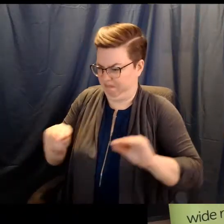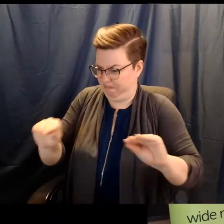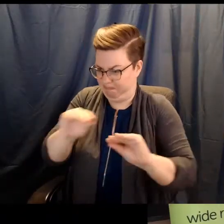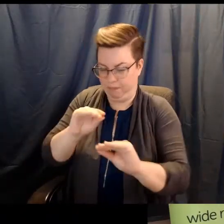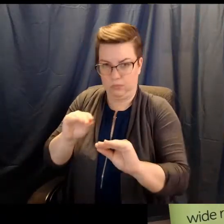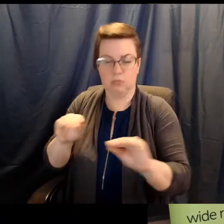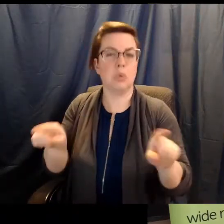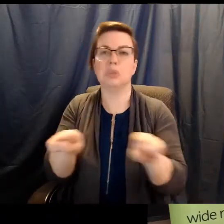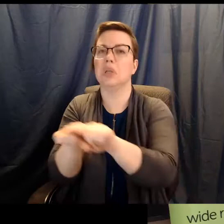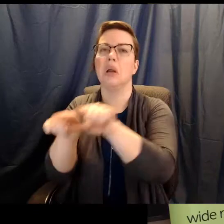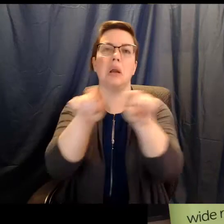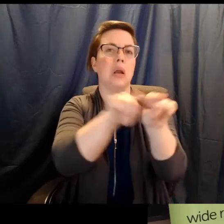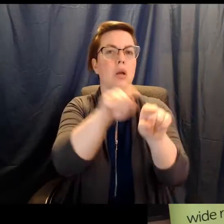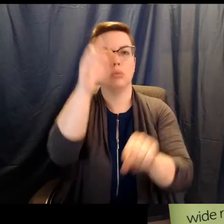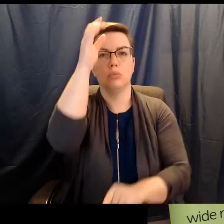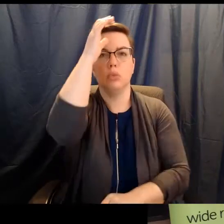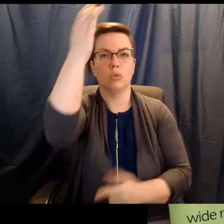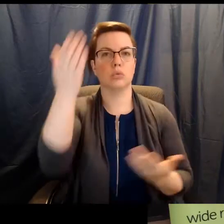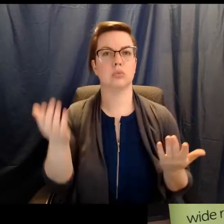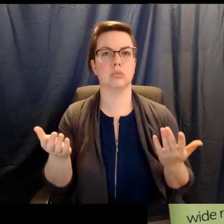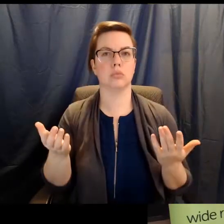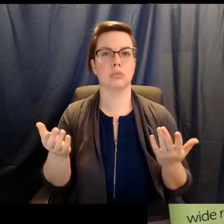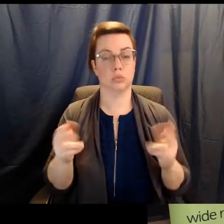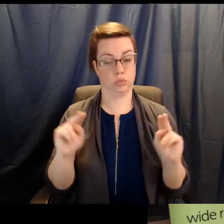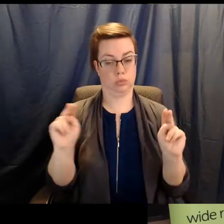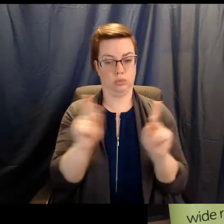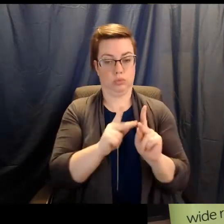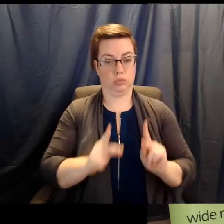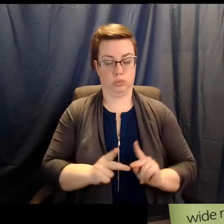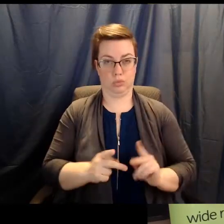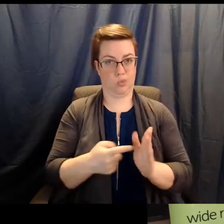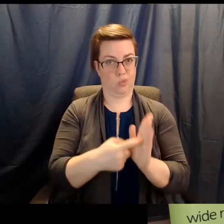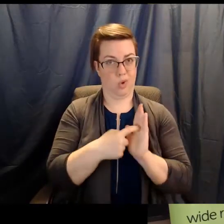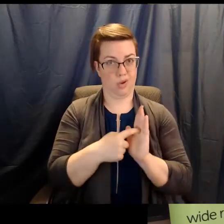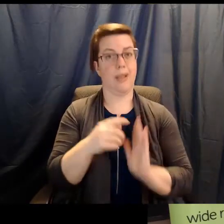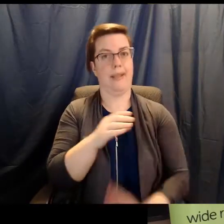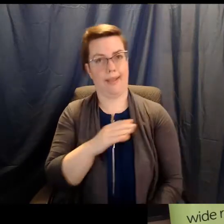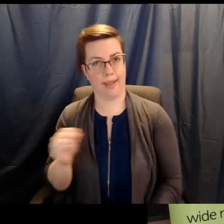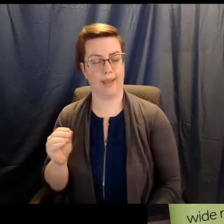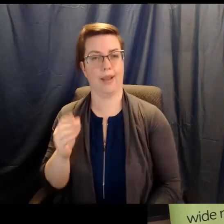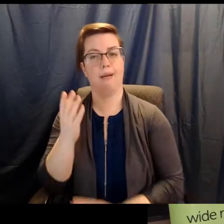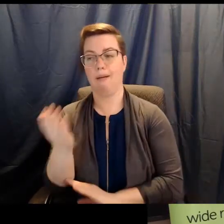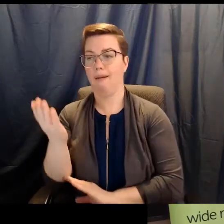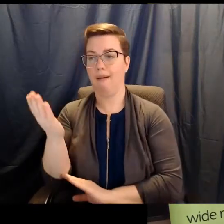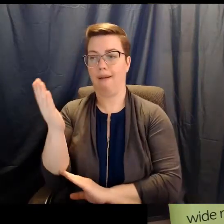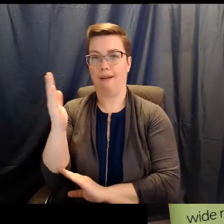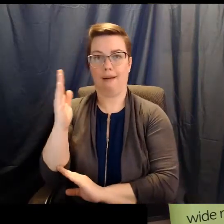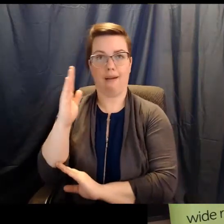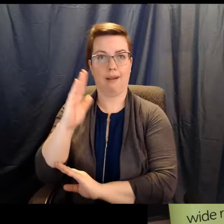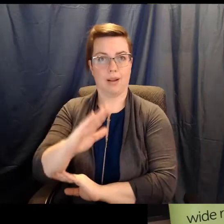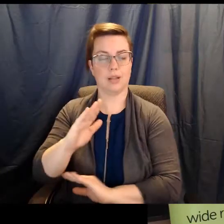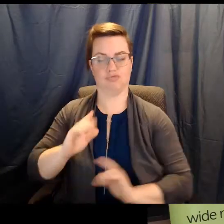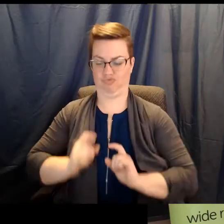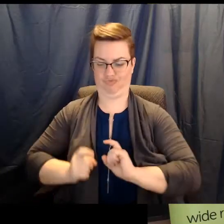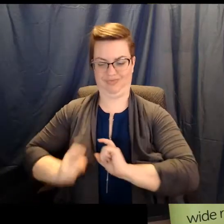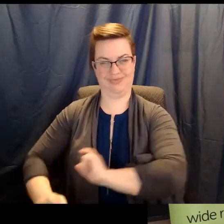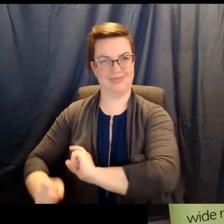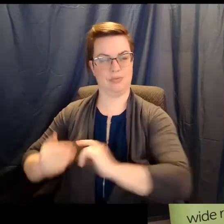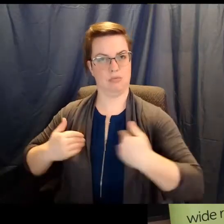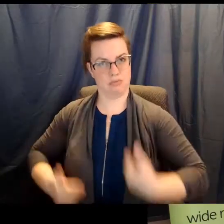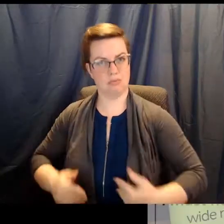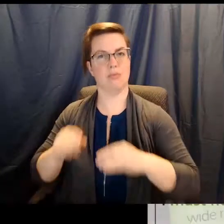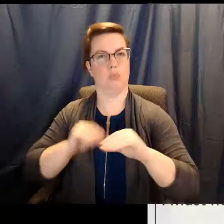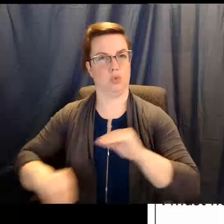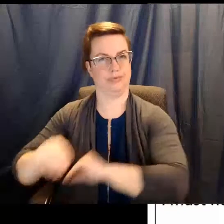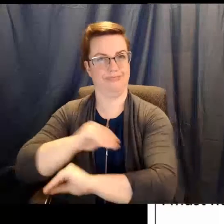to set things up so that you can work in a neutral position, and also so that you can set your day up so you can move. So it doesn't